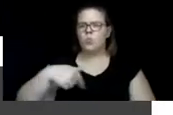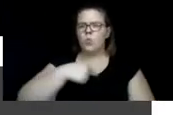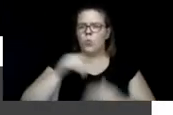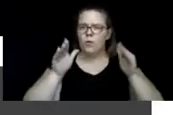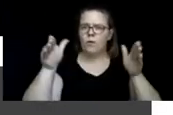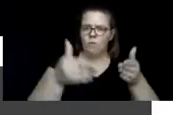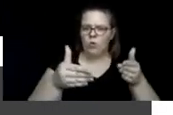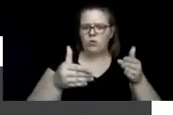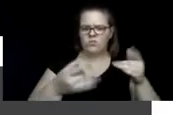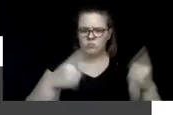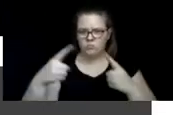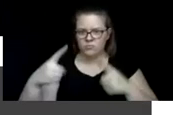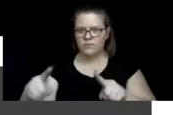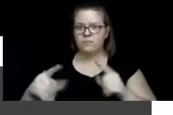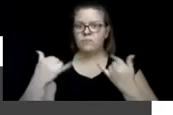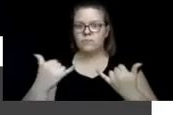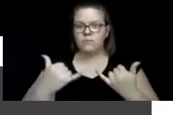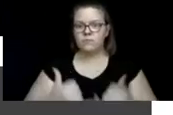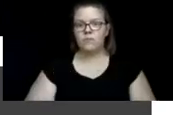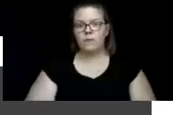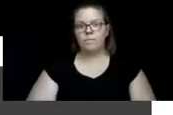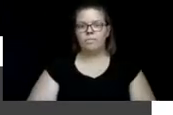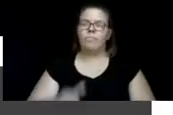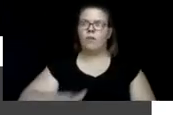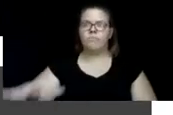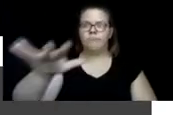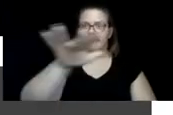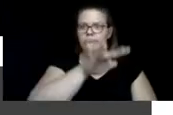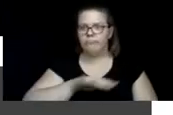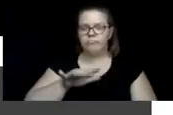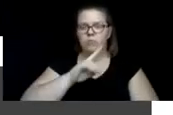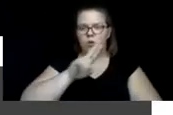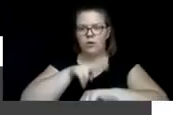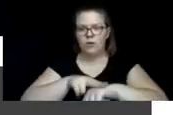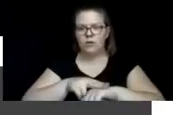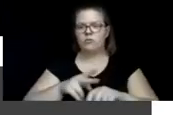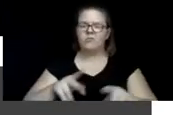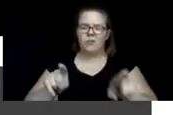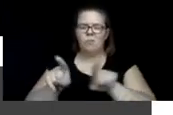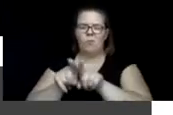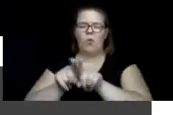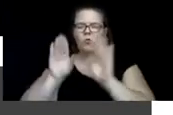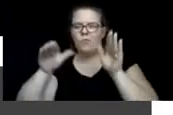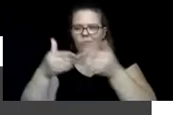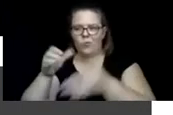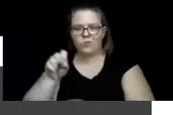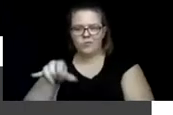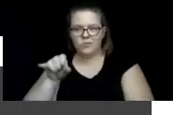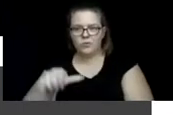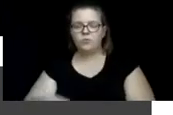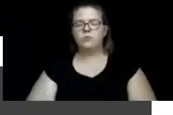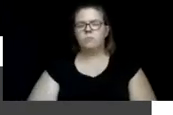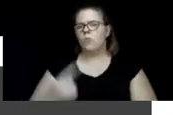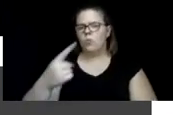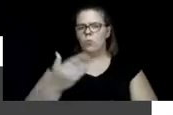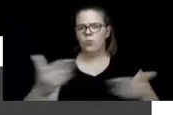going on today everywhere across the country, but we're focused here in Syracuse like anywhere else. But the one thing that I